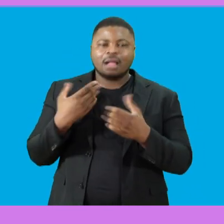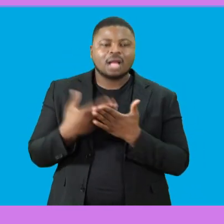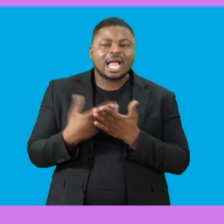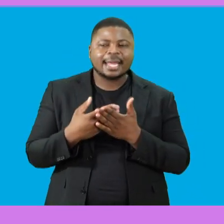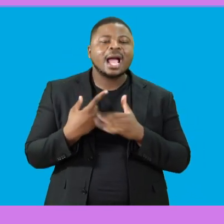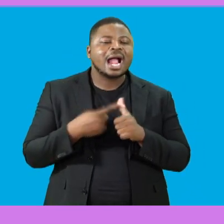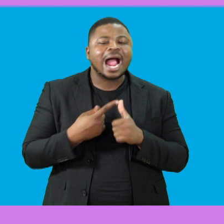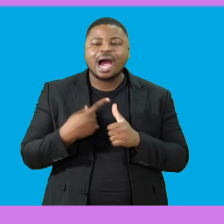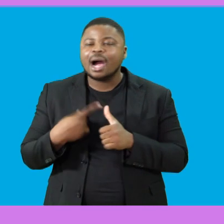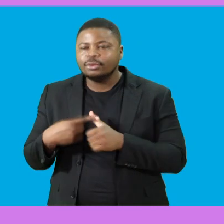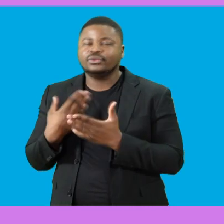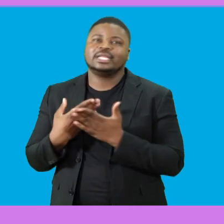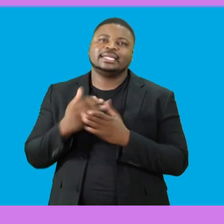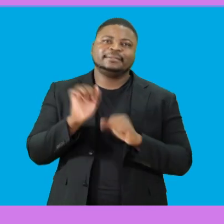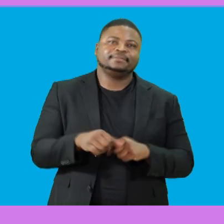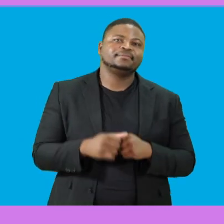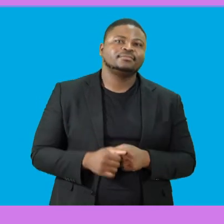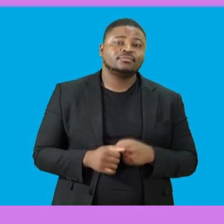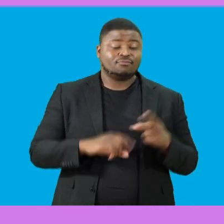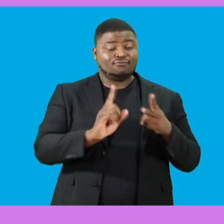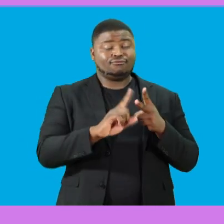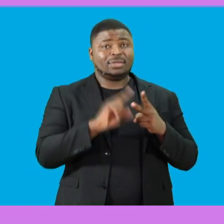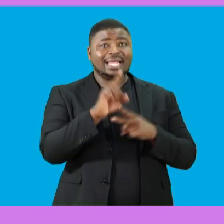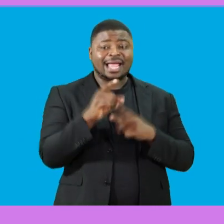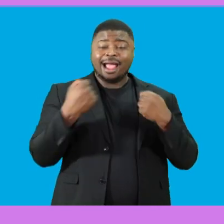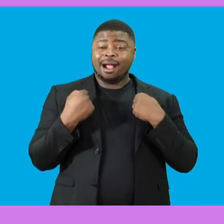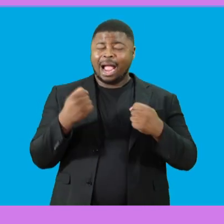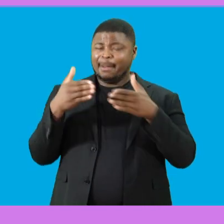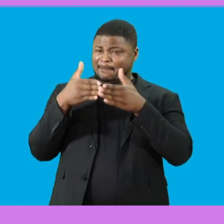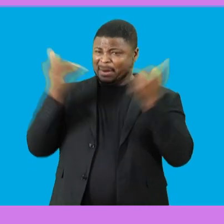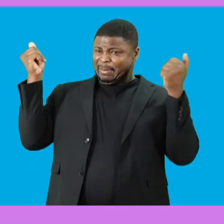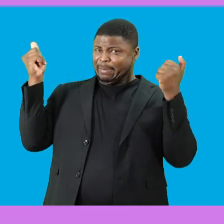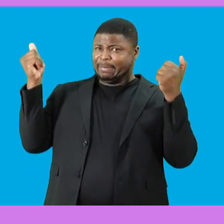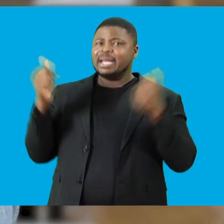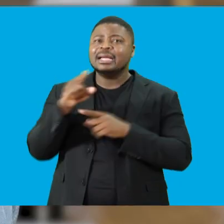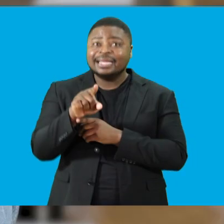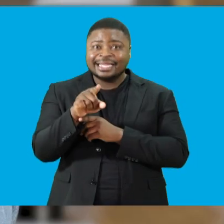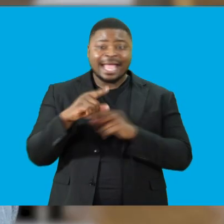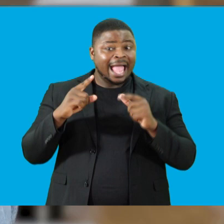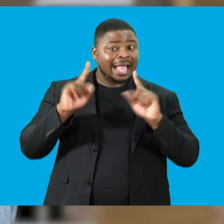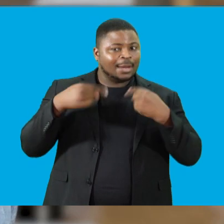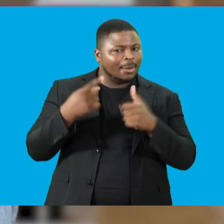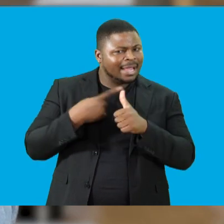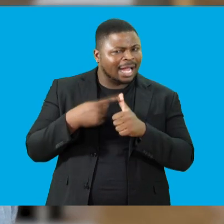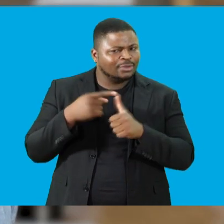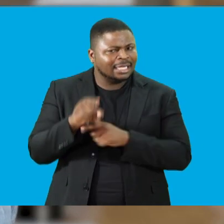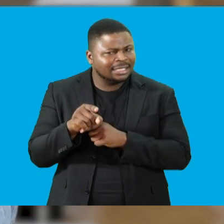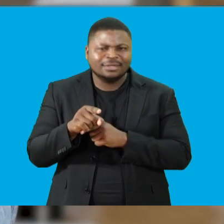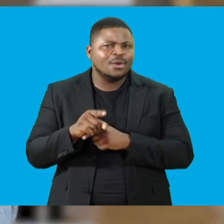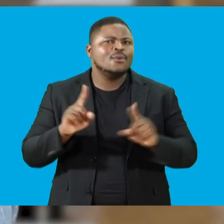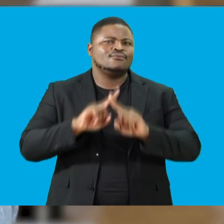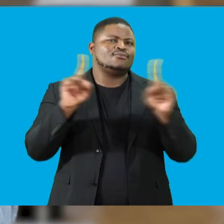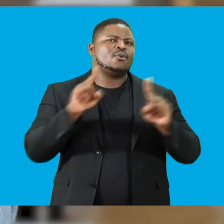of cars. Then the speed at which a car is traveling. The speed at which a car is traveling cannot be counted. It cannot